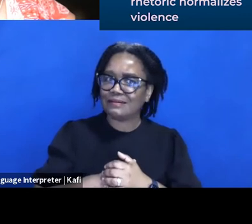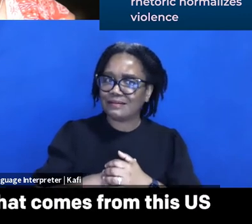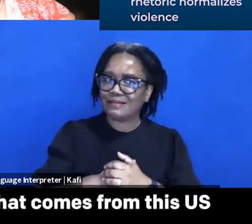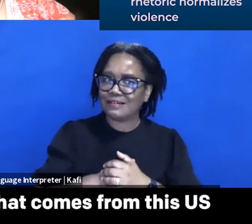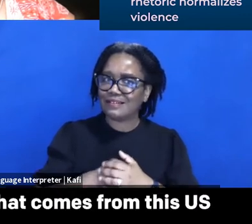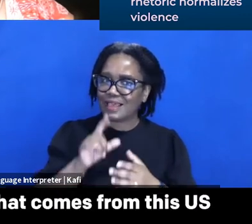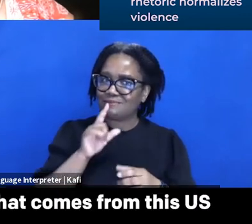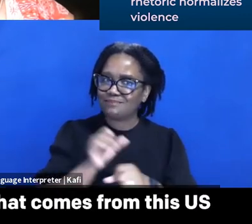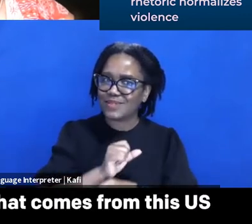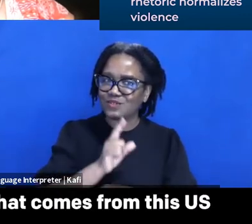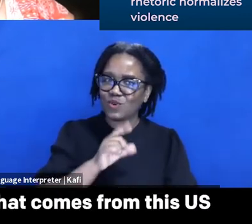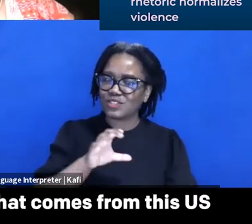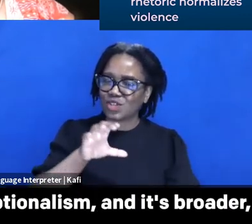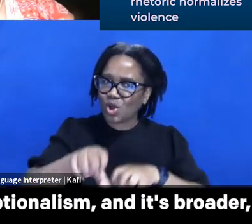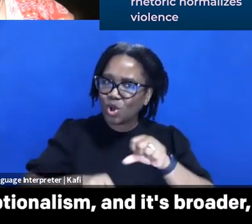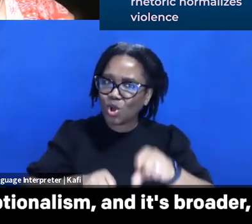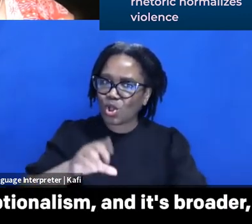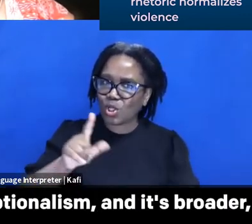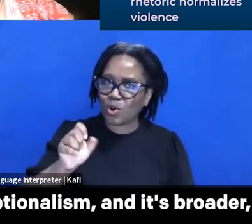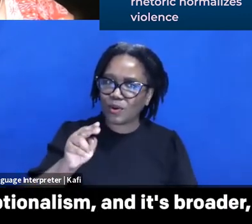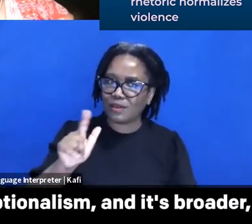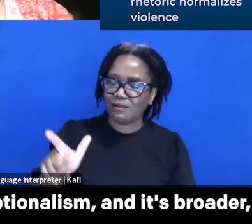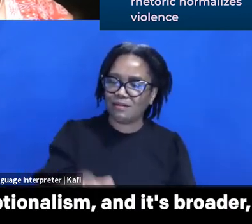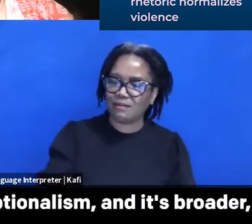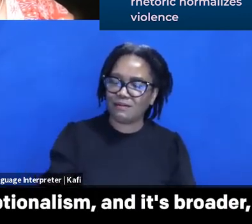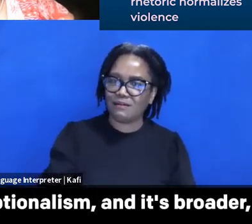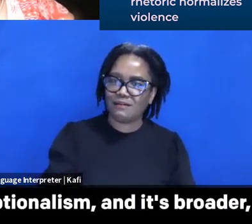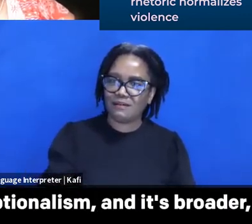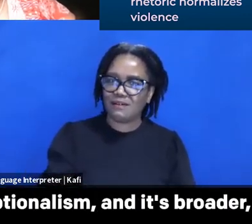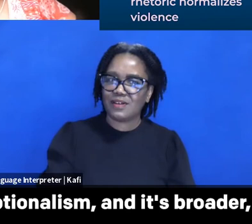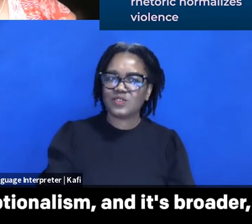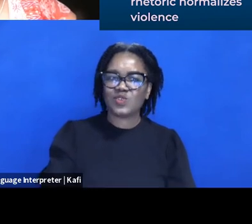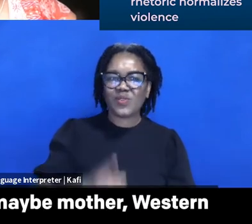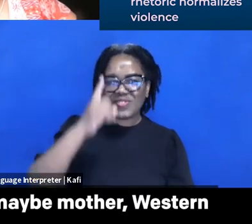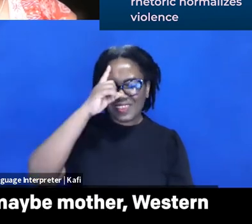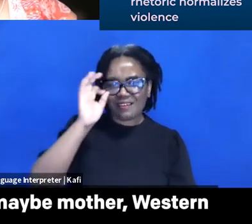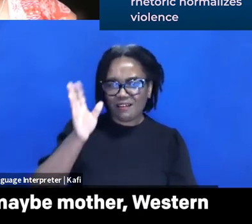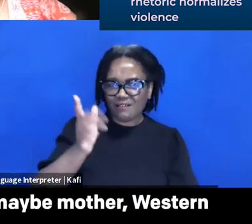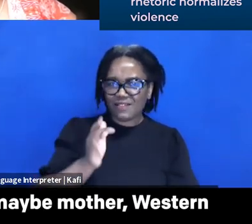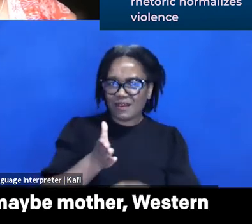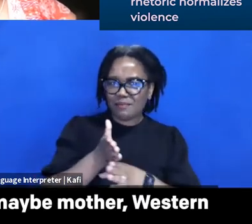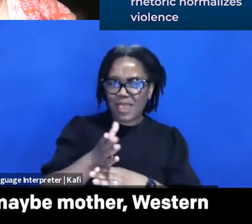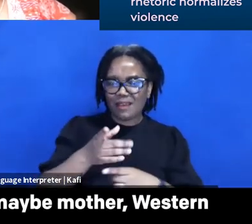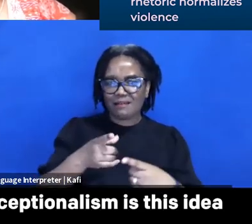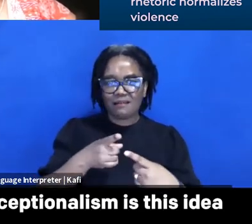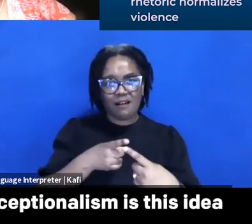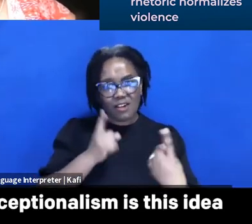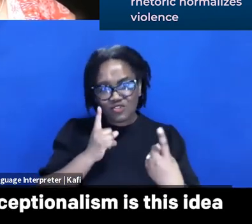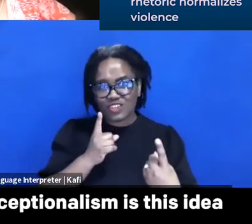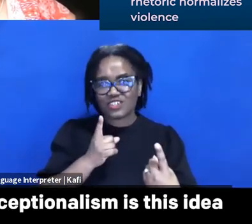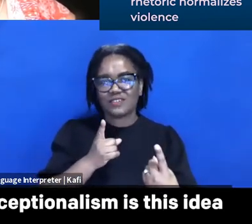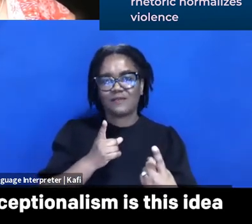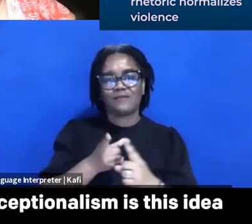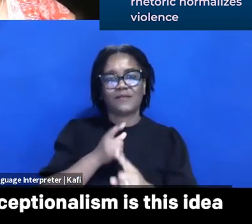contradictions that comes from this US exceptionalism and its broader, maybe mother, Western